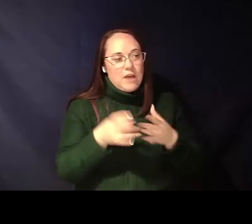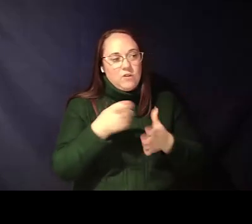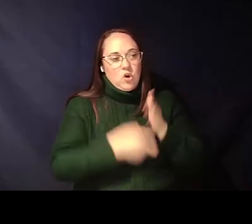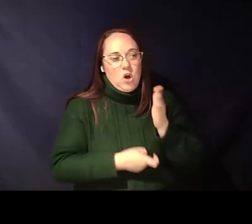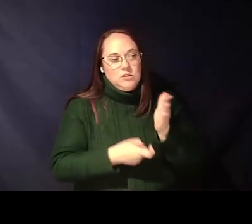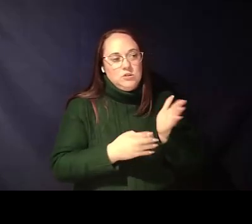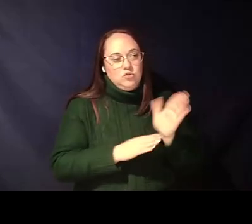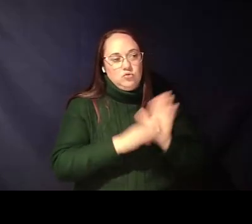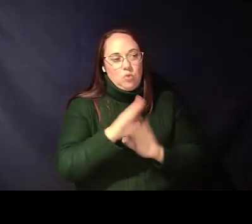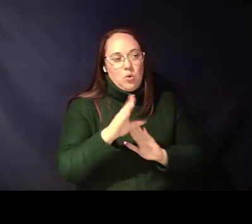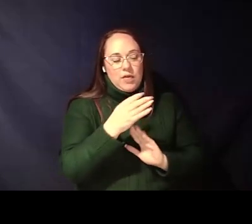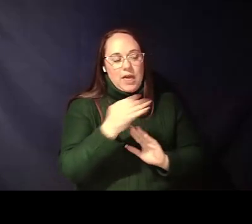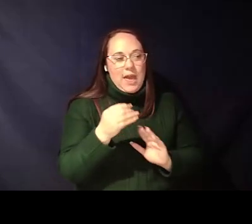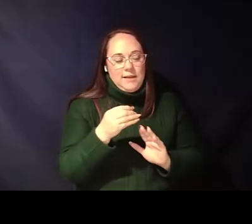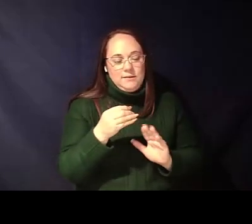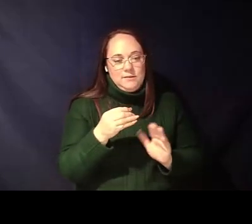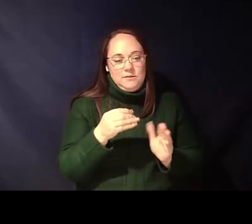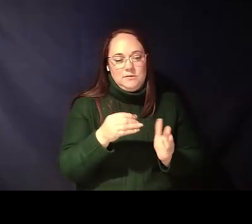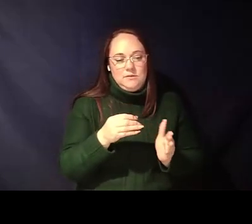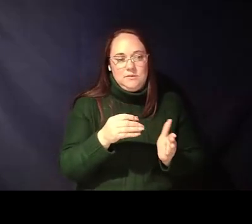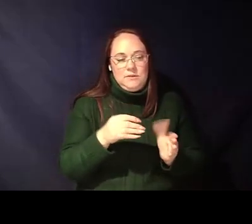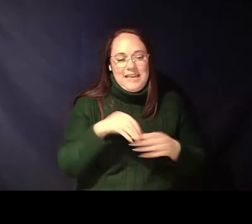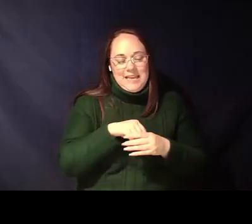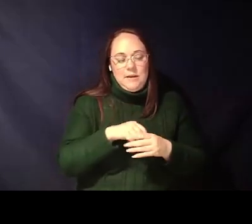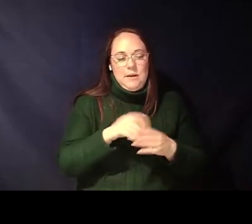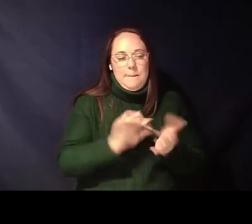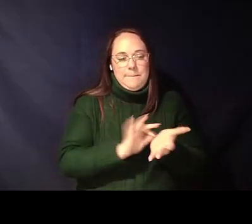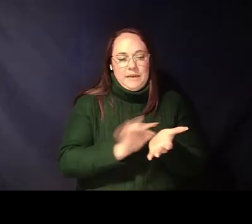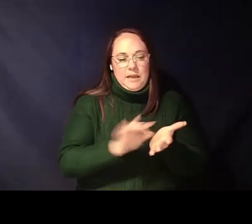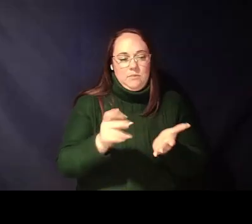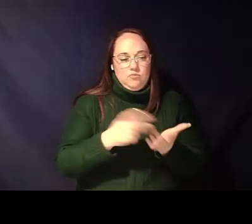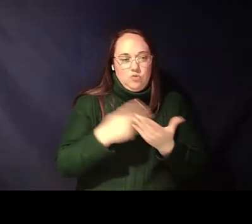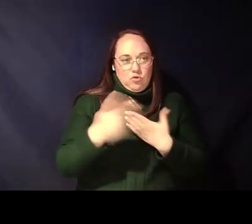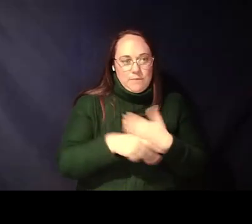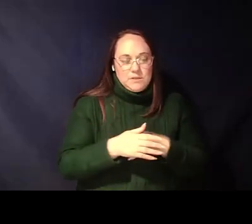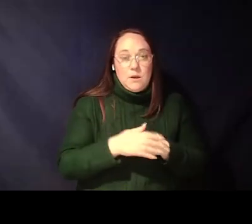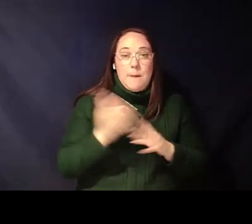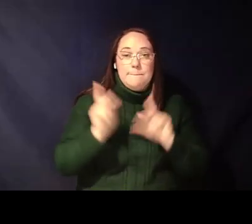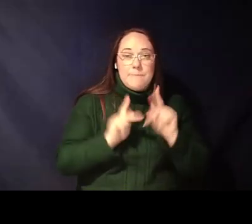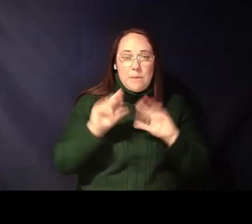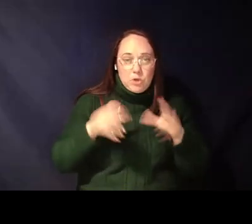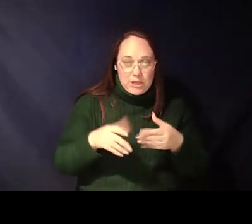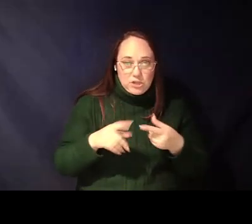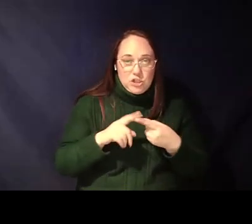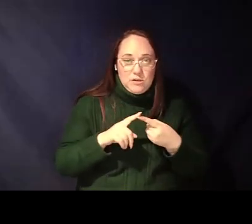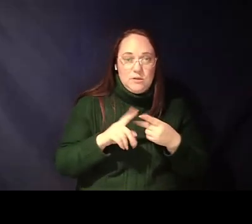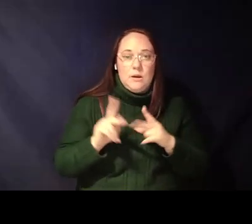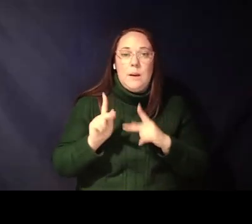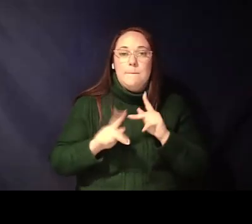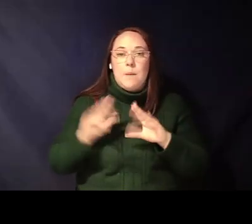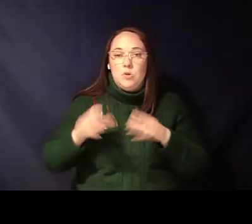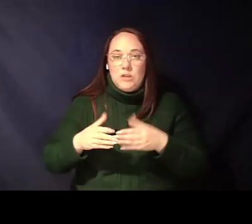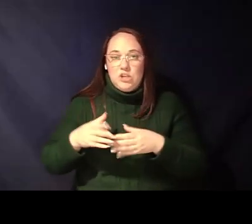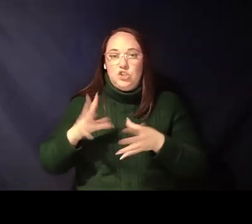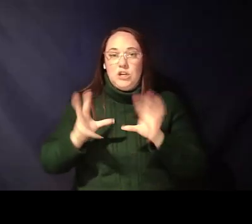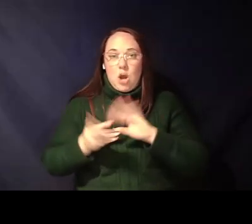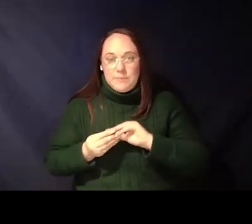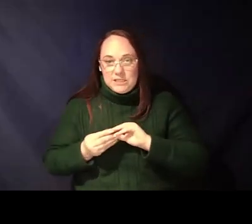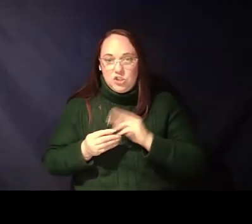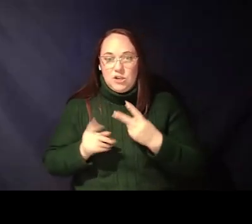in Medicaid programs. Population is one. Population composition is